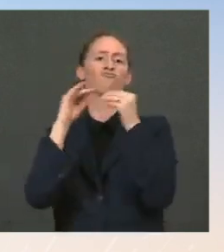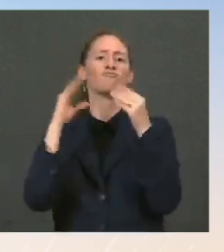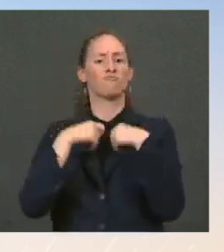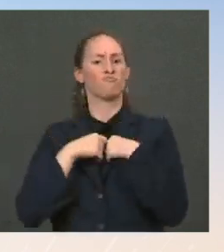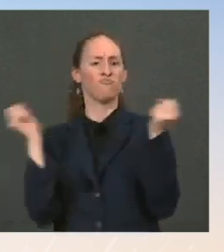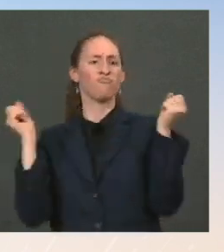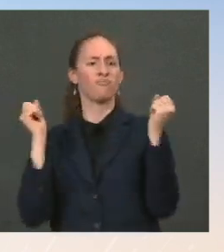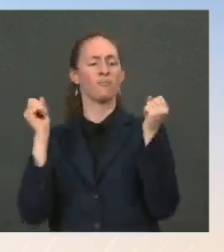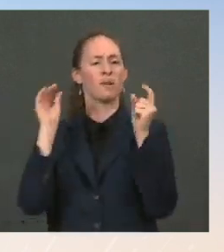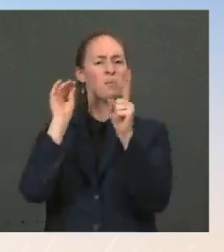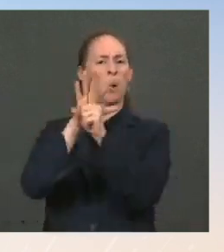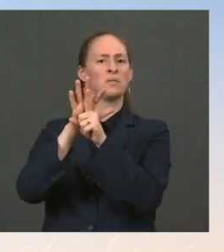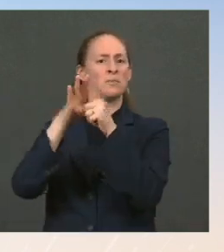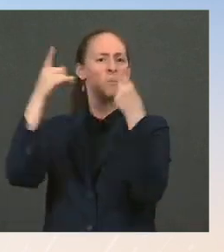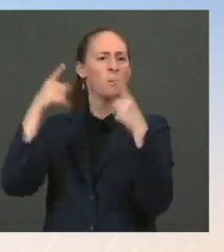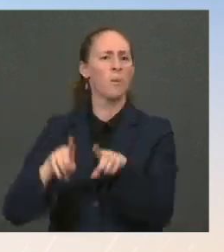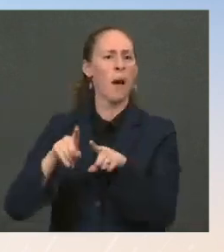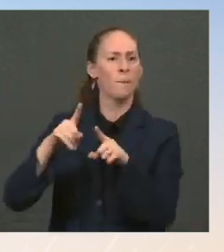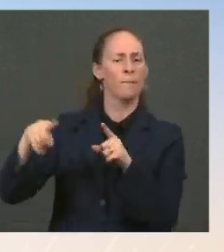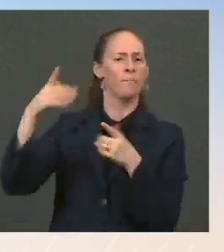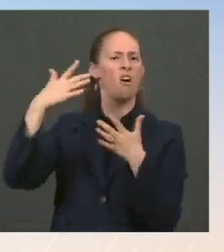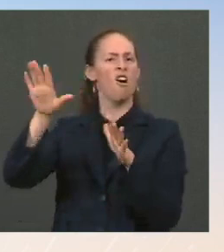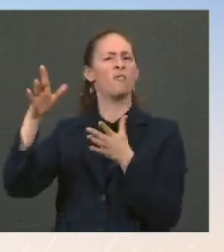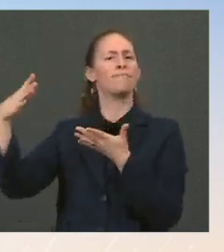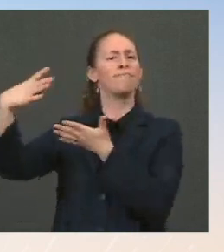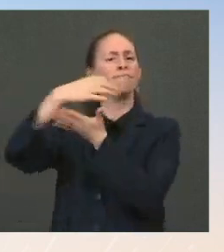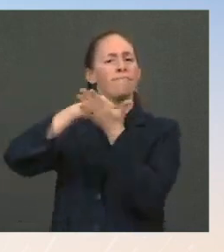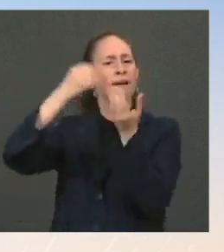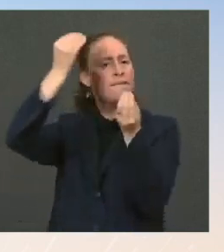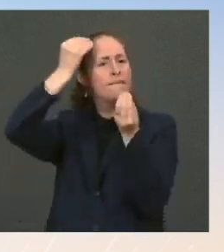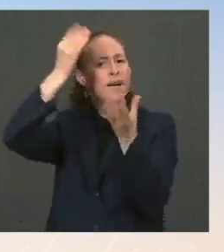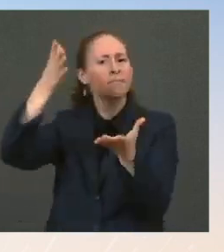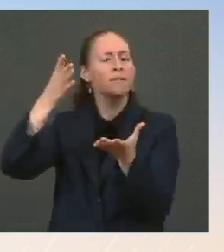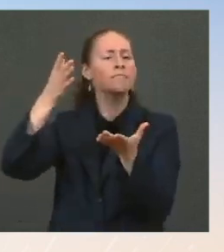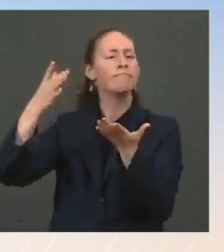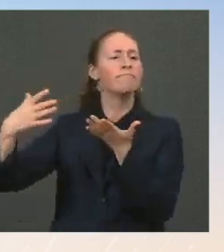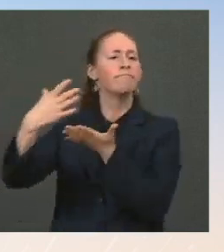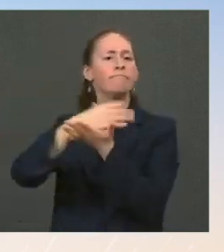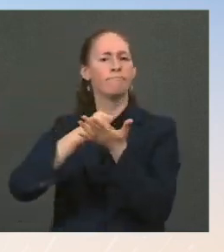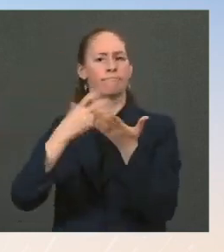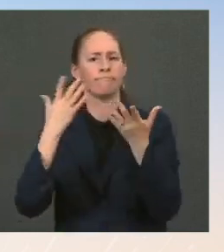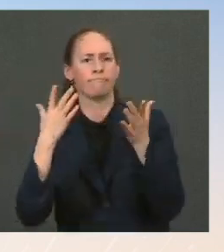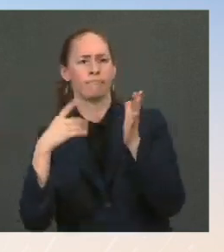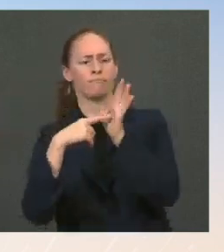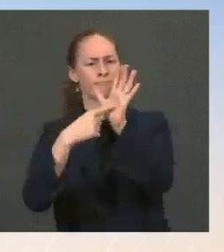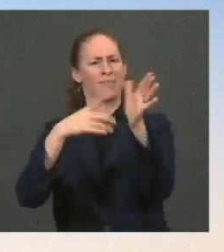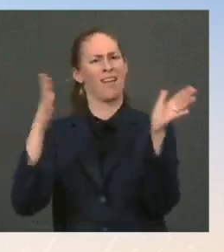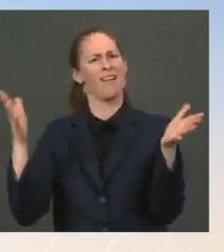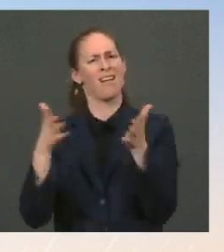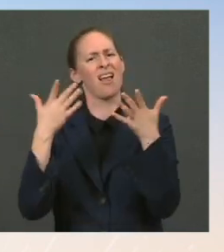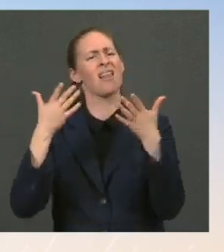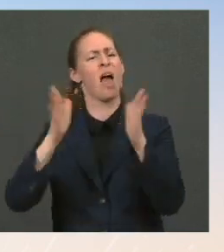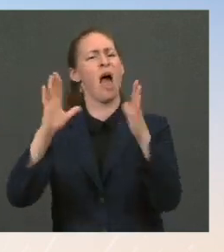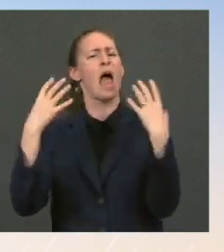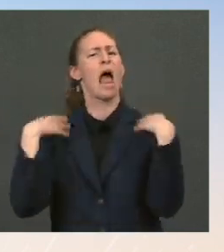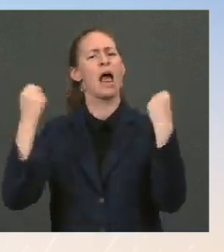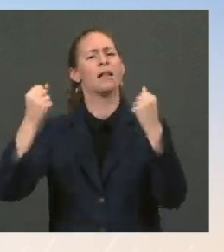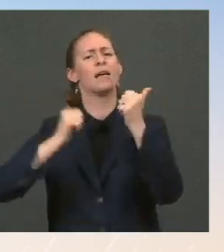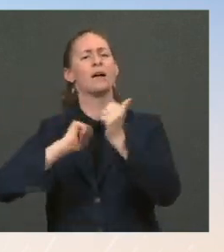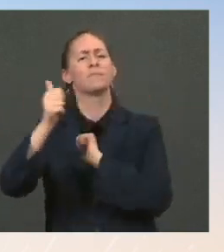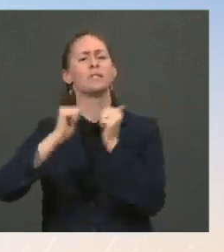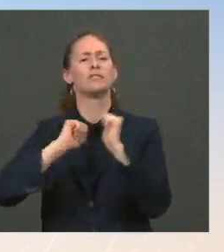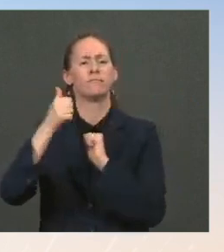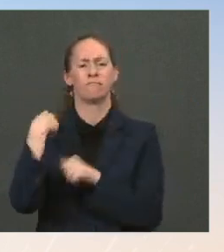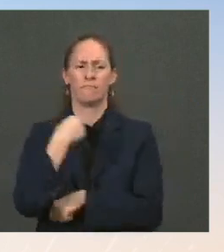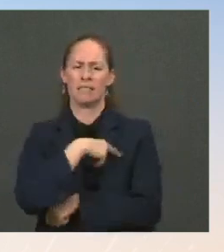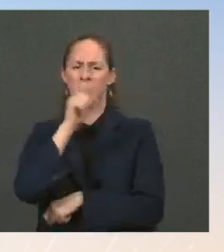surveillance practices in his executive order on promoting competition in the American economy. So yes, more needs to be done. Reform should